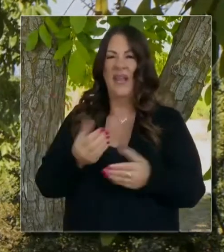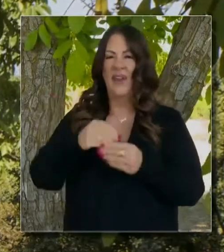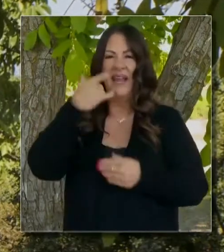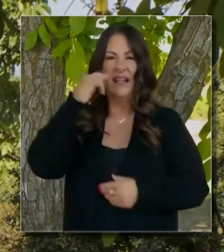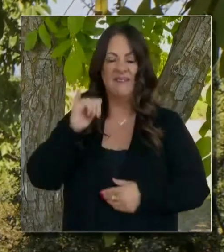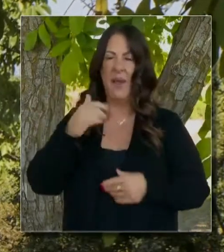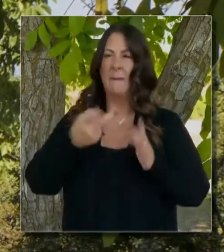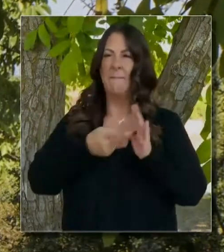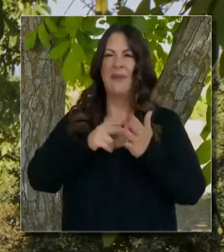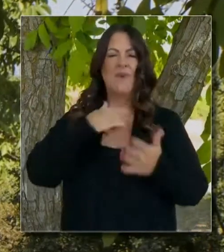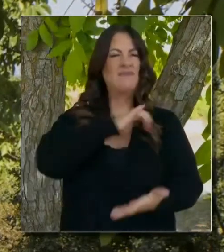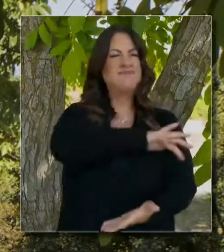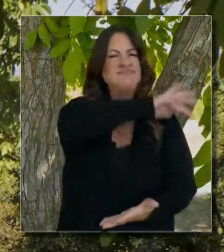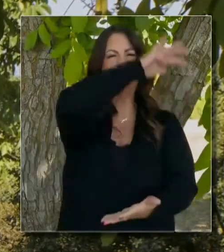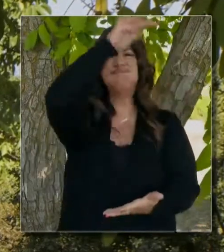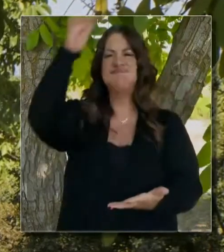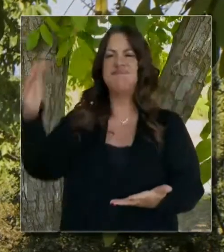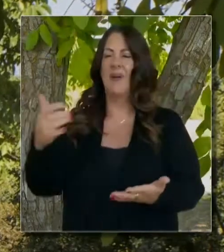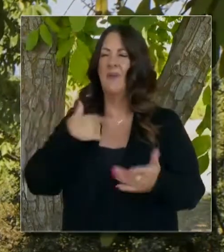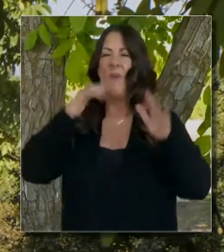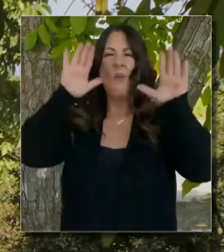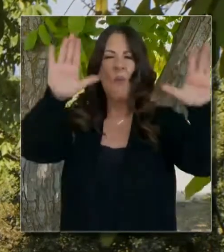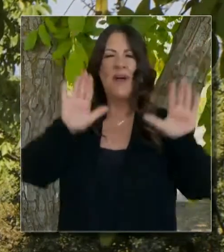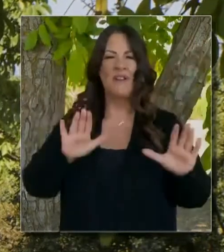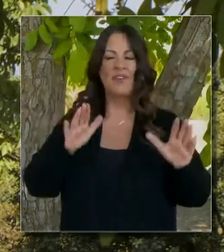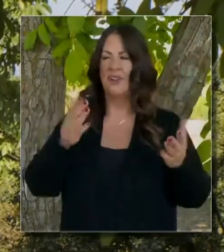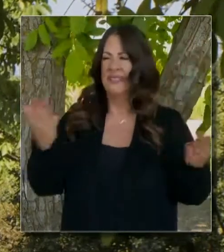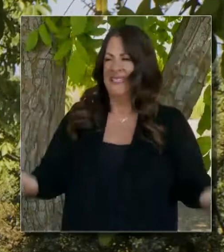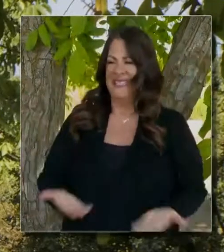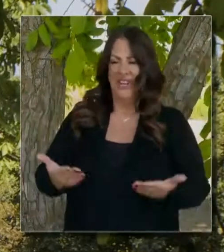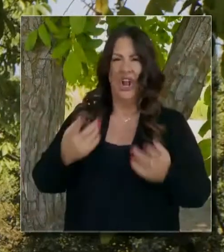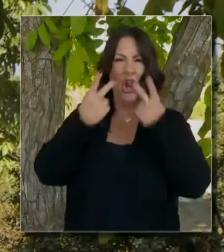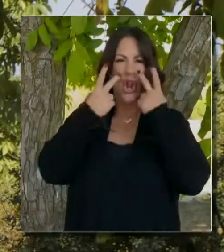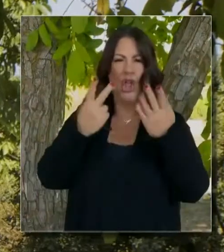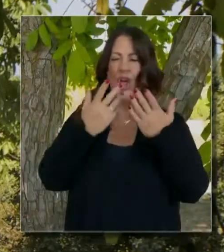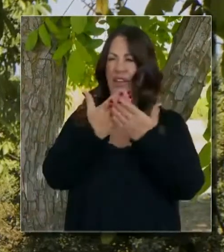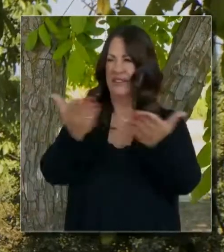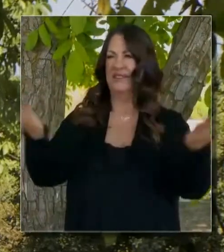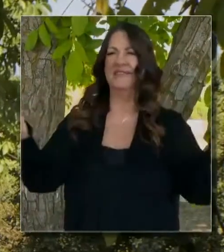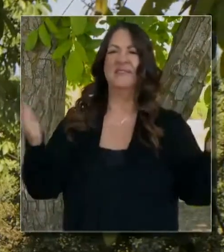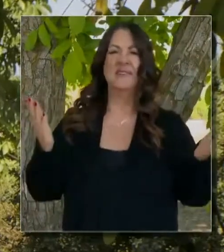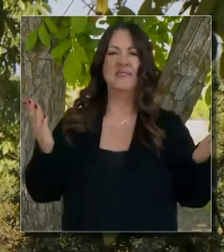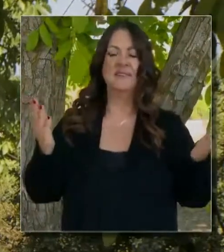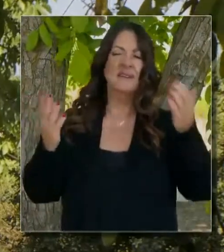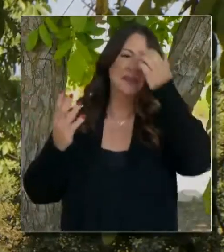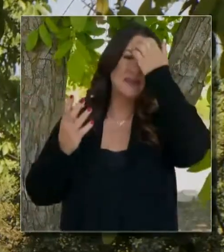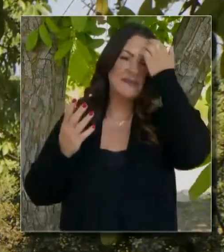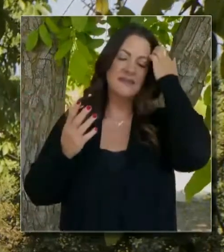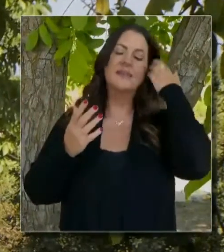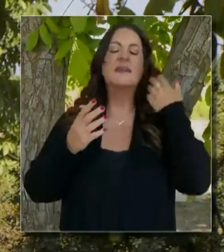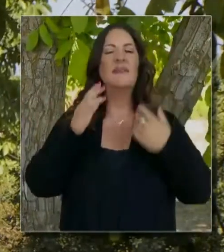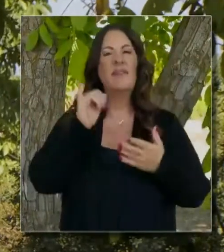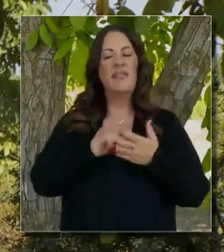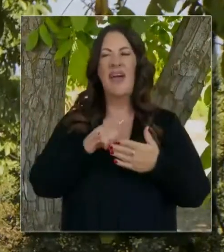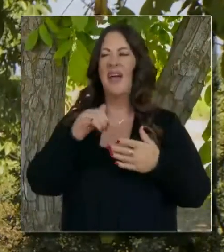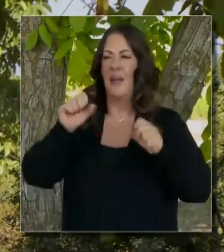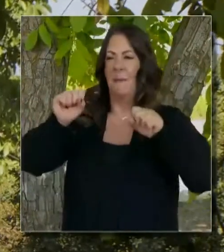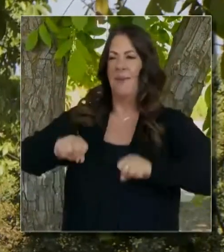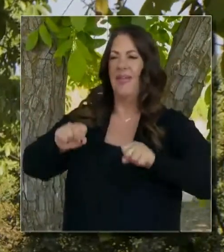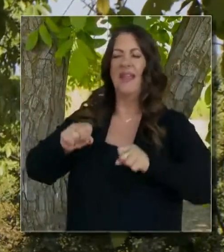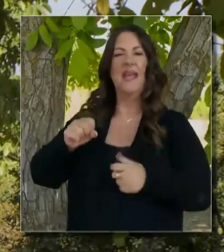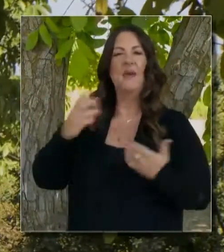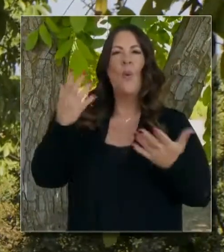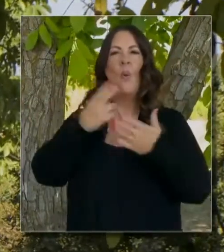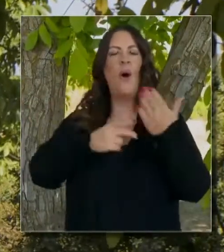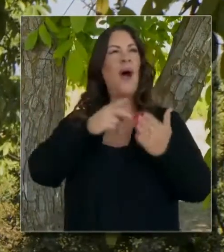we have, it's sitting right here. We're standing right on it. We're looking all around, and the ability to bring to bear Mother